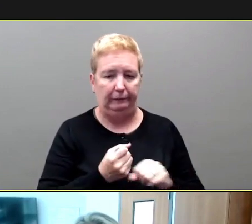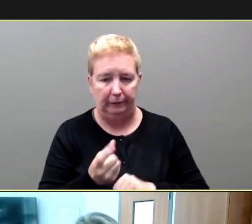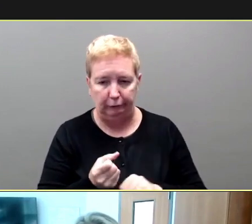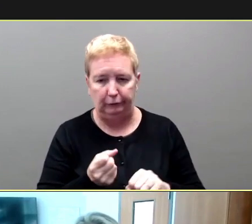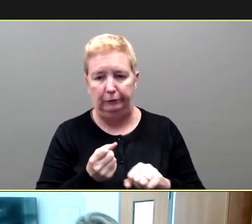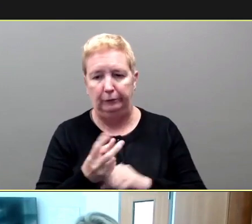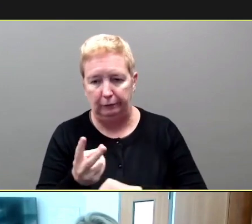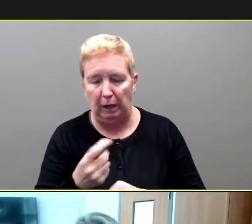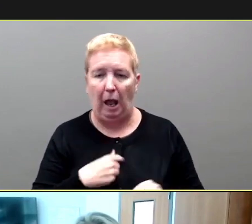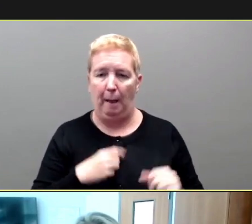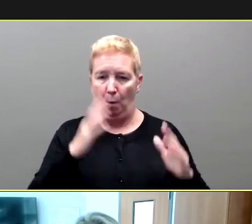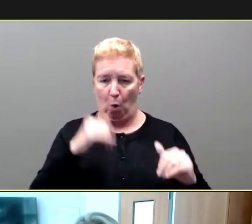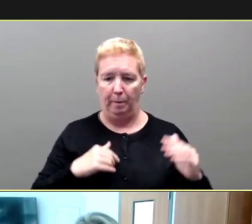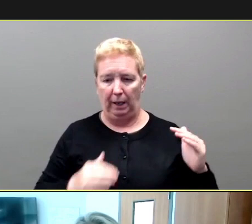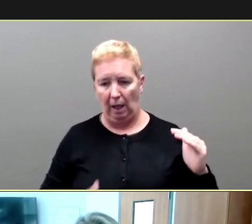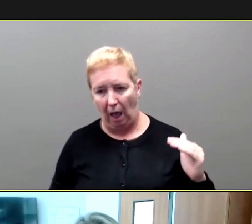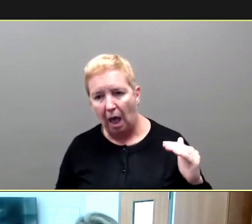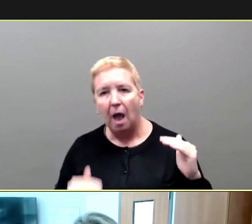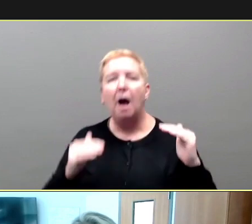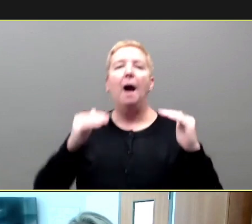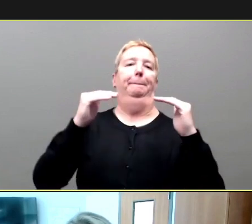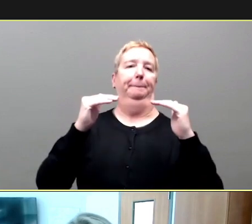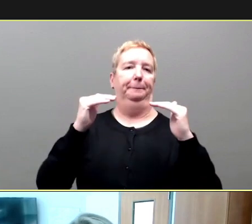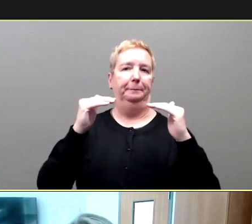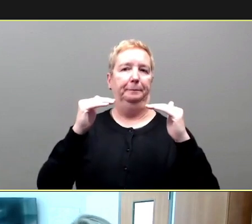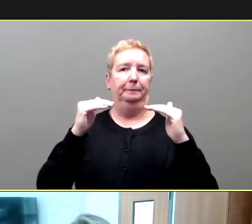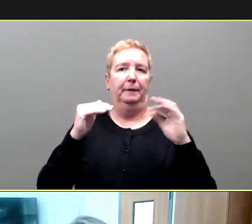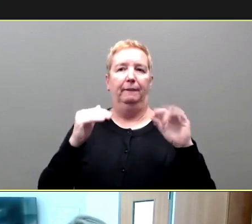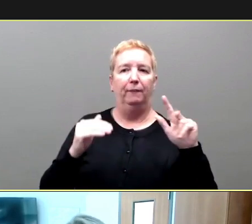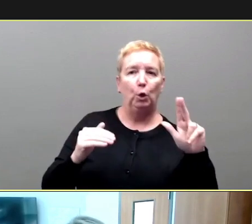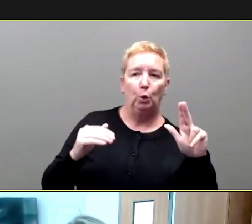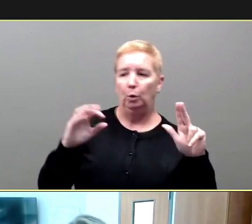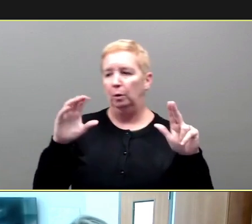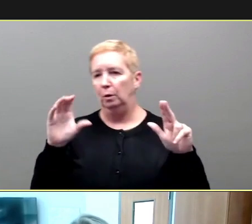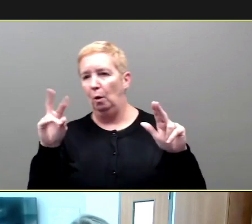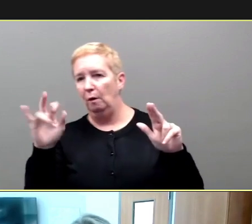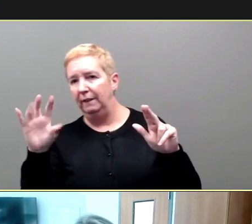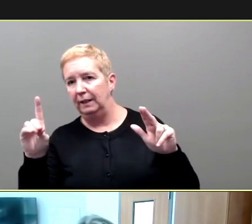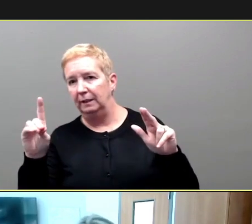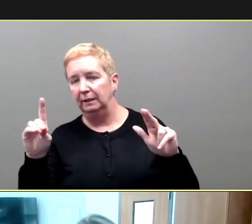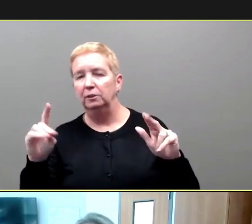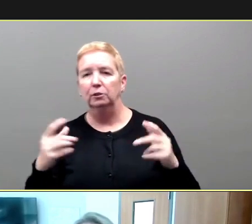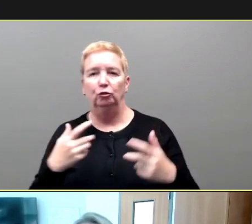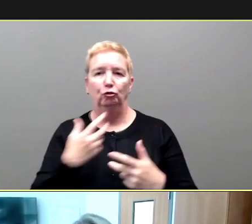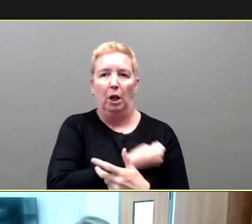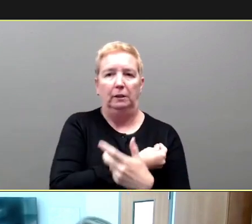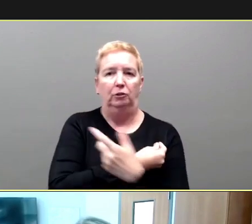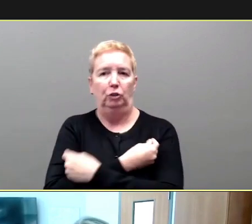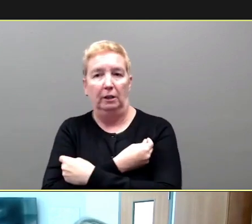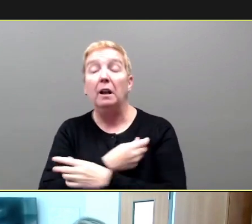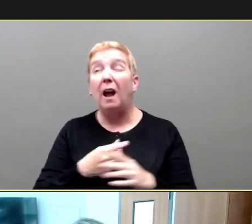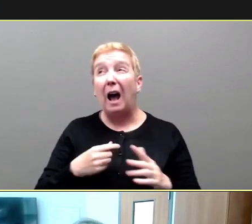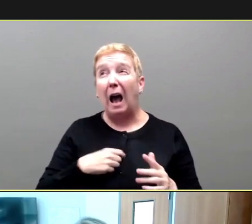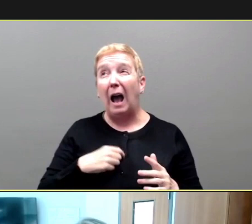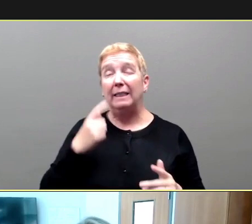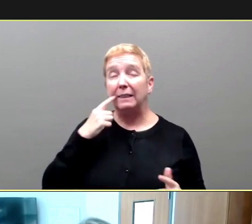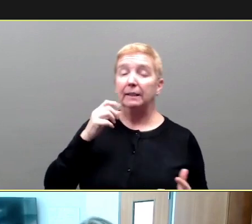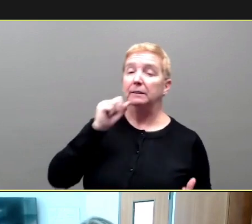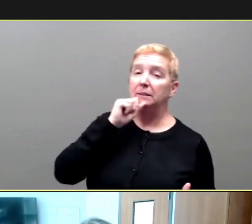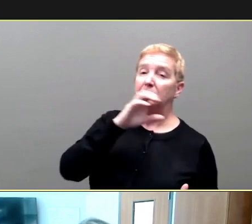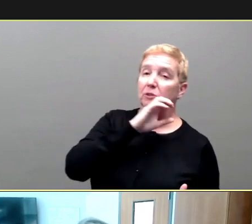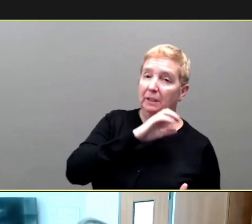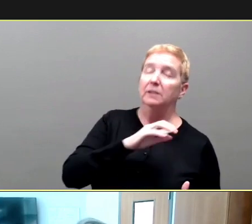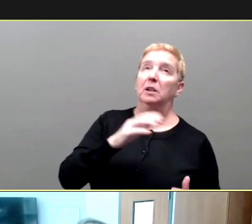level of flu shots. I'll also predict that seniors are more likely to take the new booster. They have much